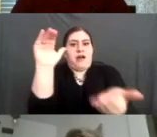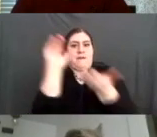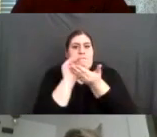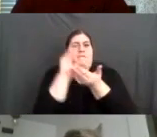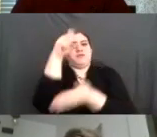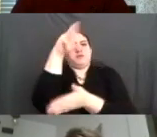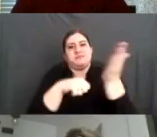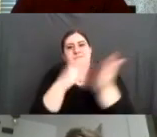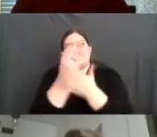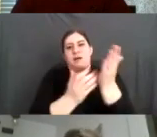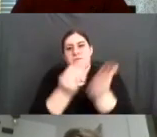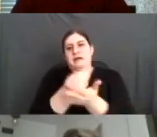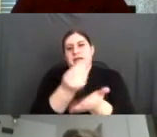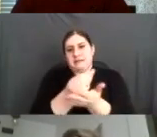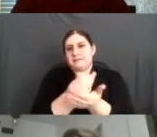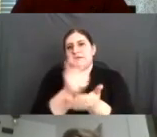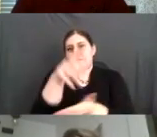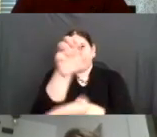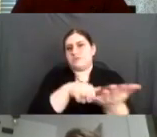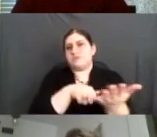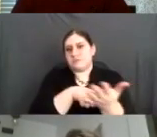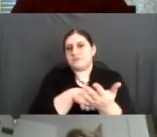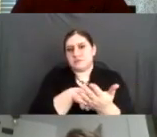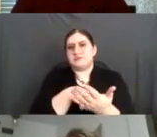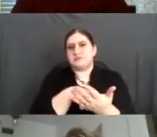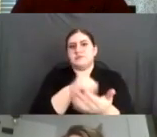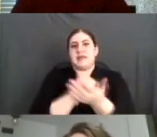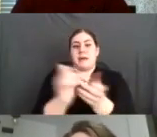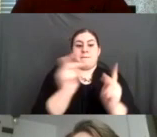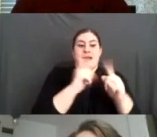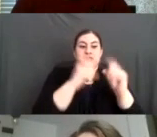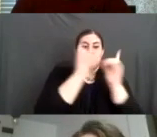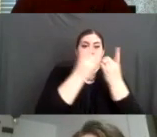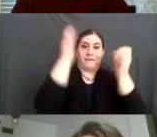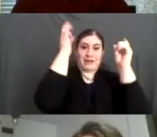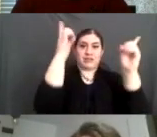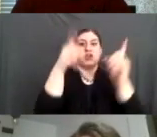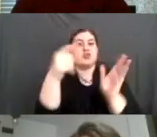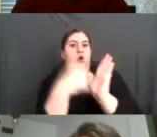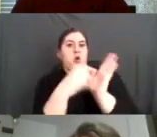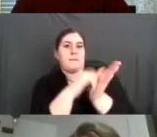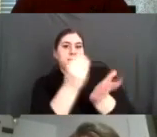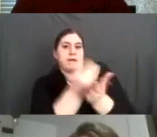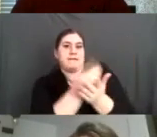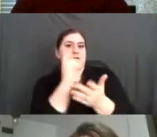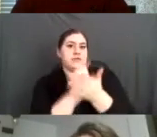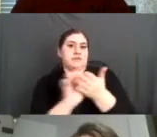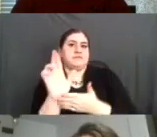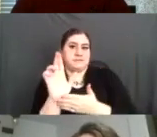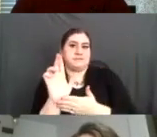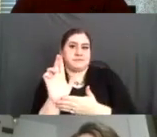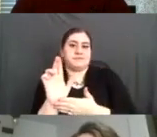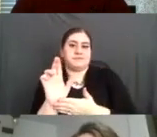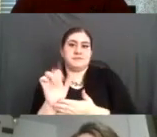of that loan money that we gave you, return that to the Department of Ed, and then you will owe that money to the university.